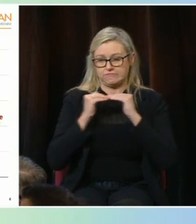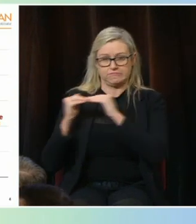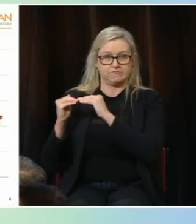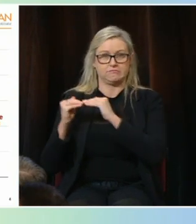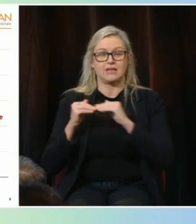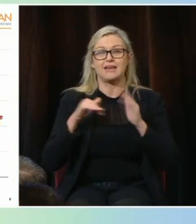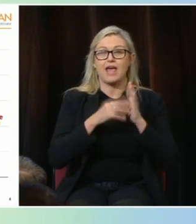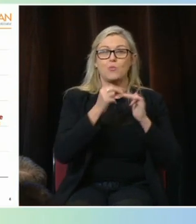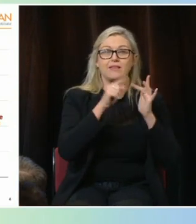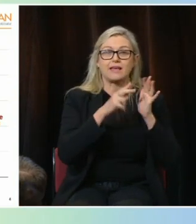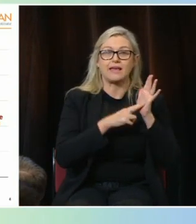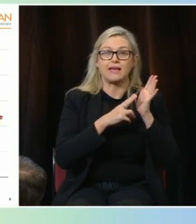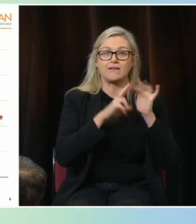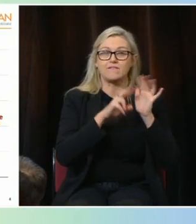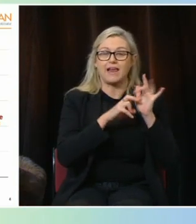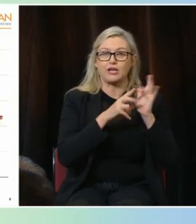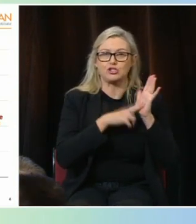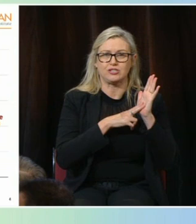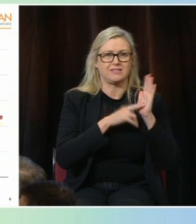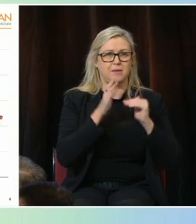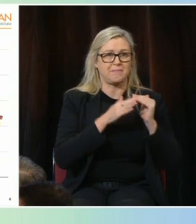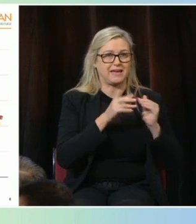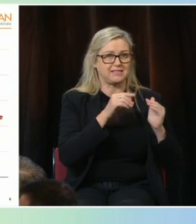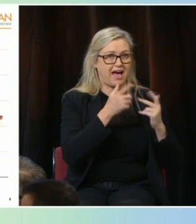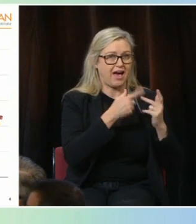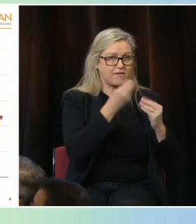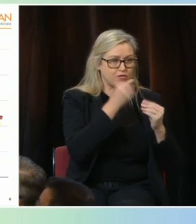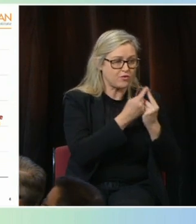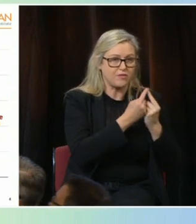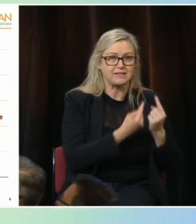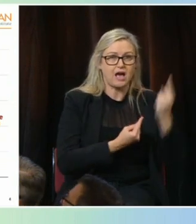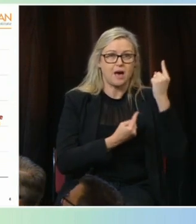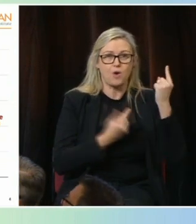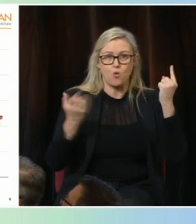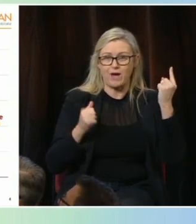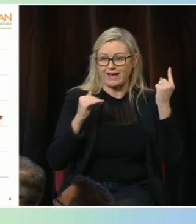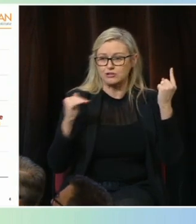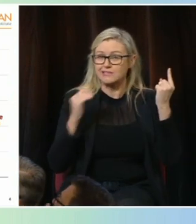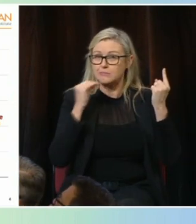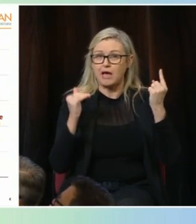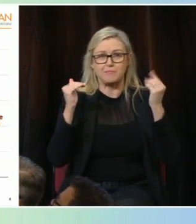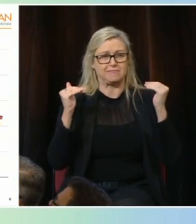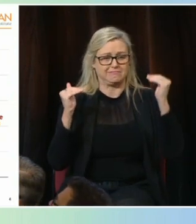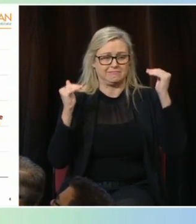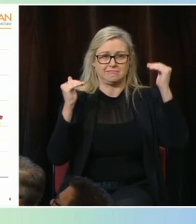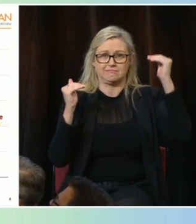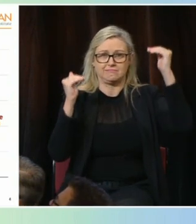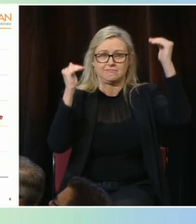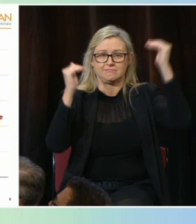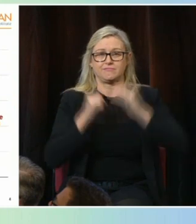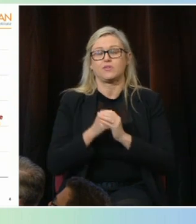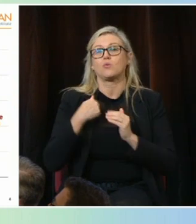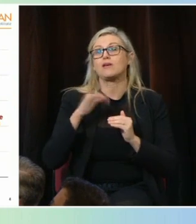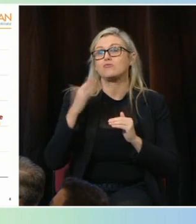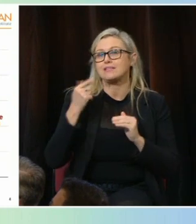backwards Gratton Institute analysis suggests that one-third of the slowdown in wages growth since 2013 occurred because of